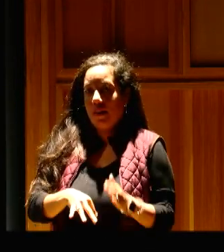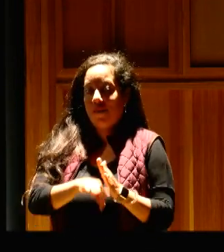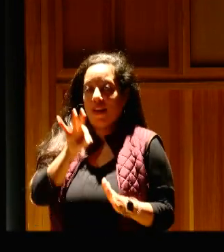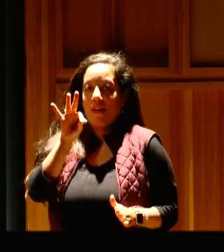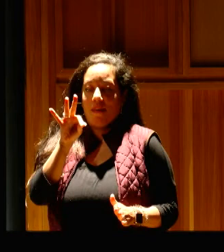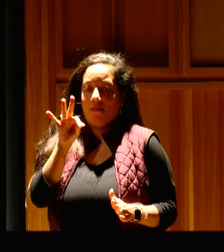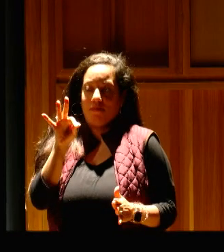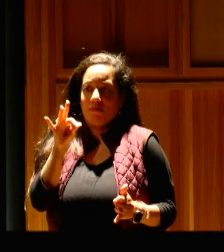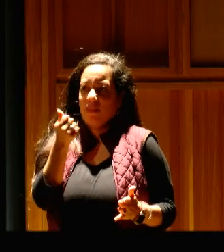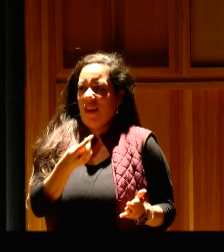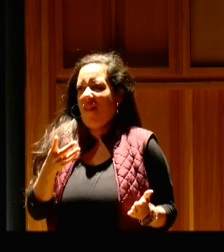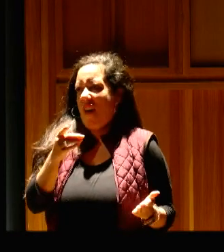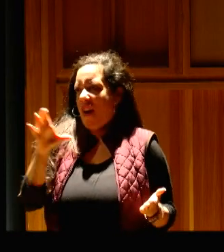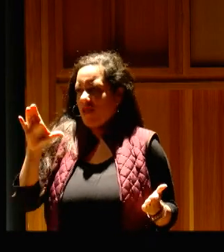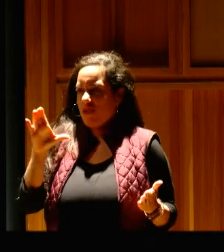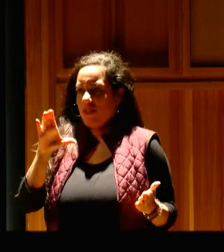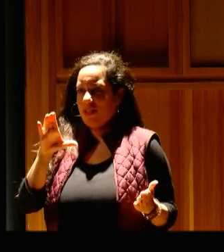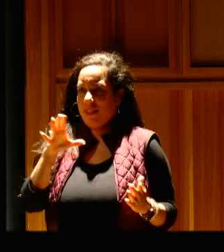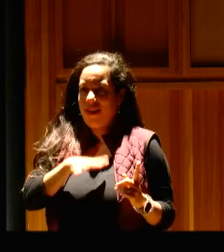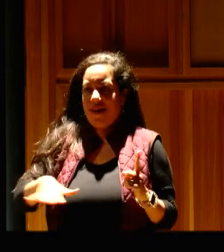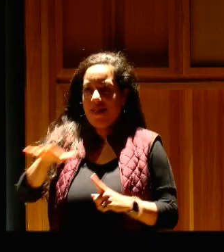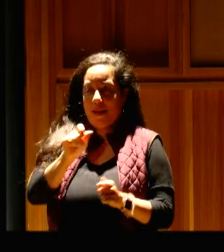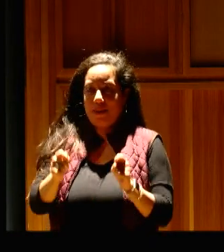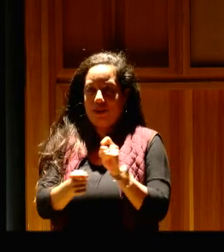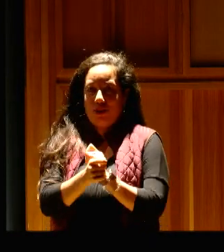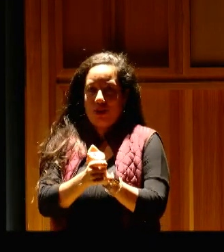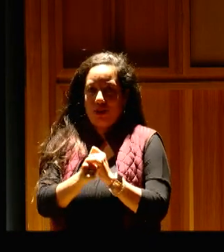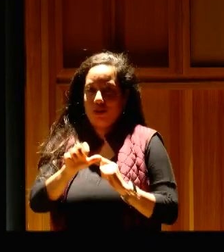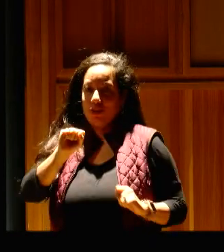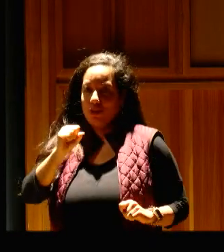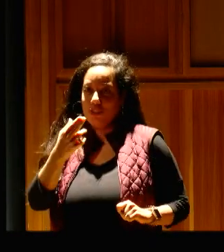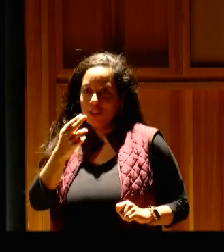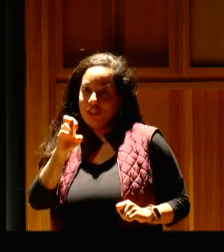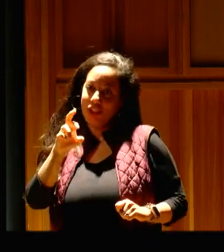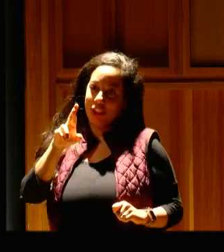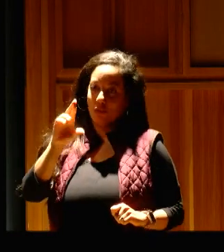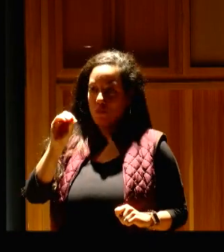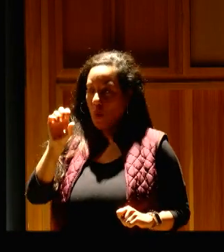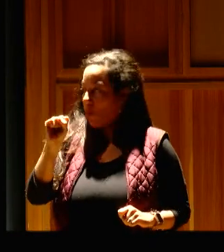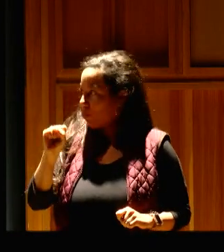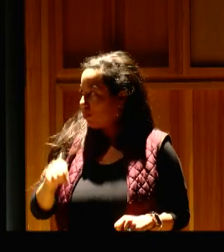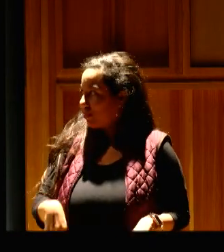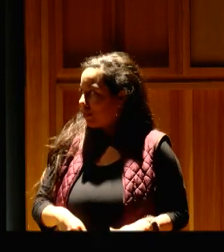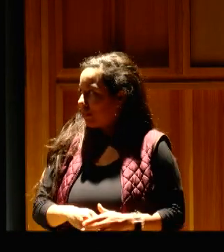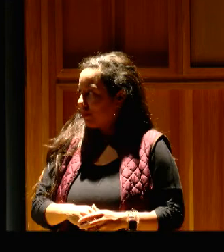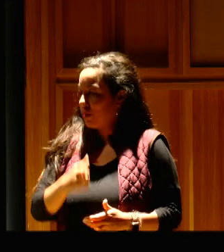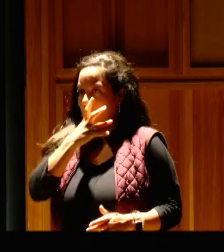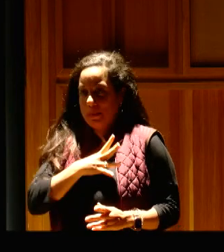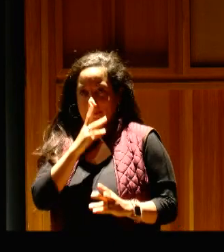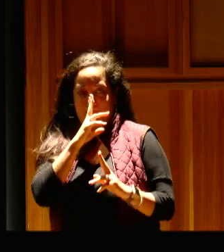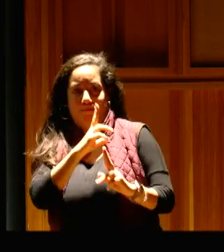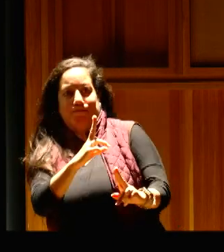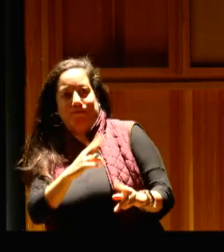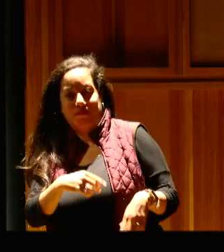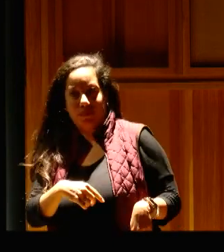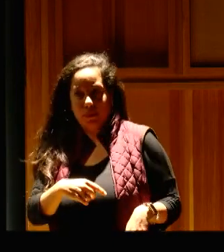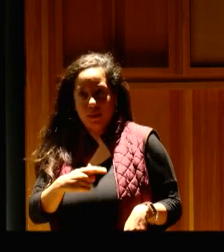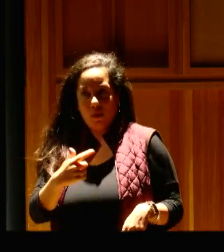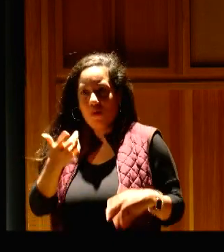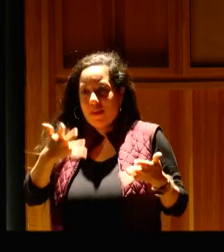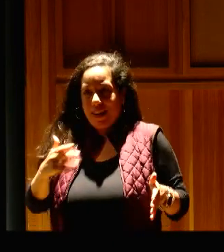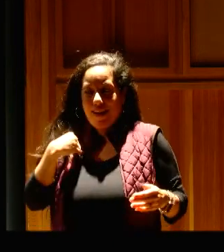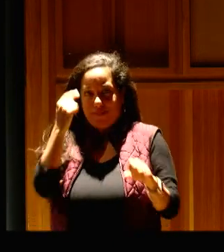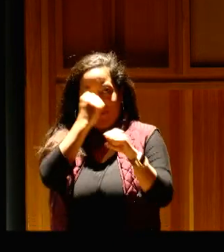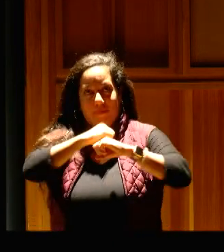heroes in every place that I went. Every community already had a vision for